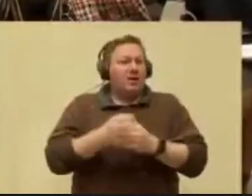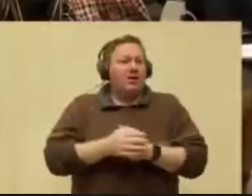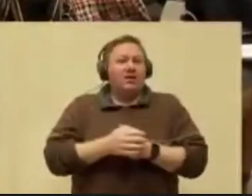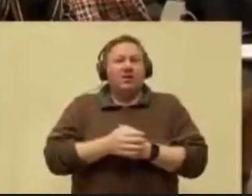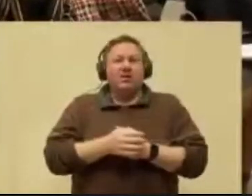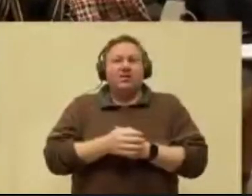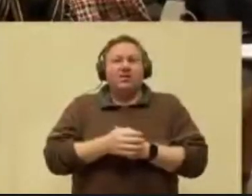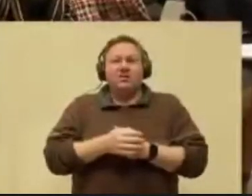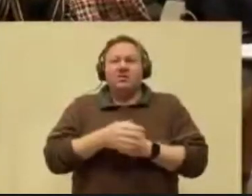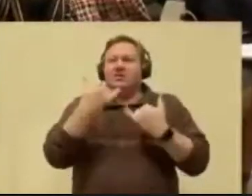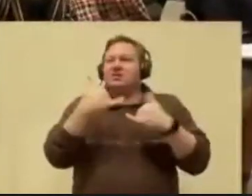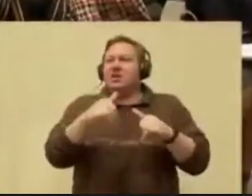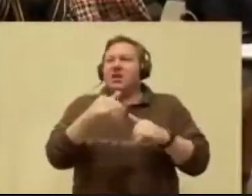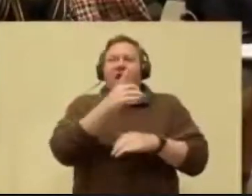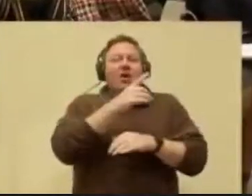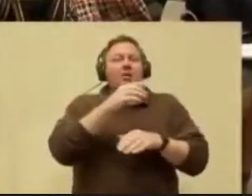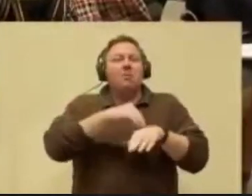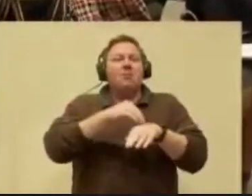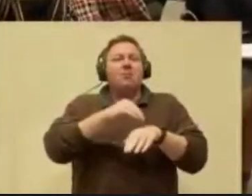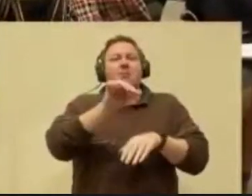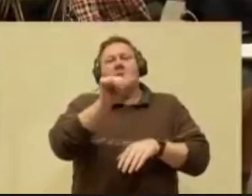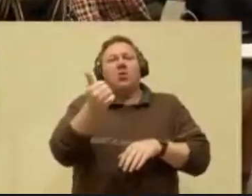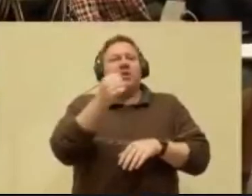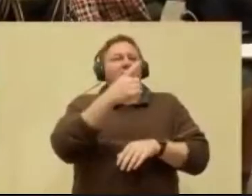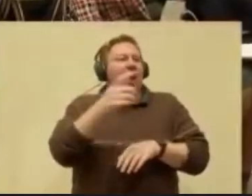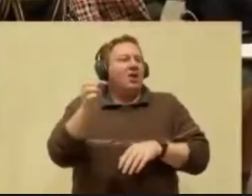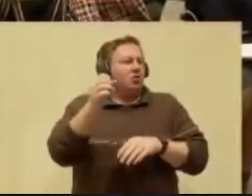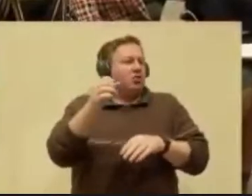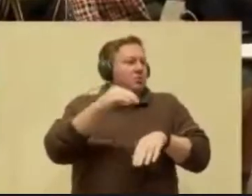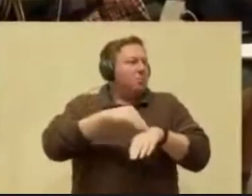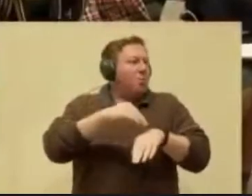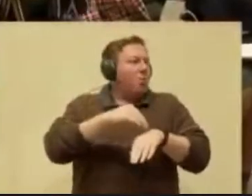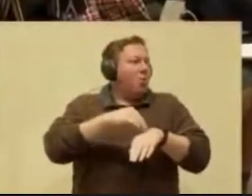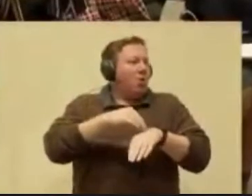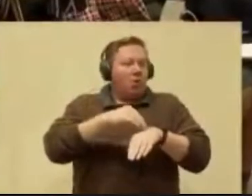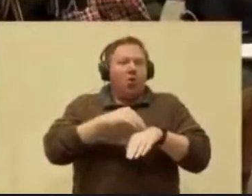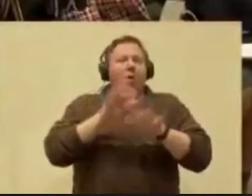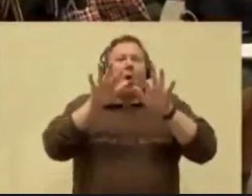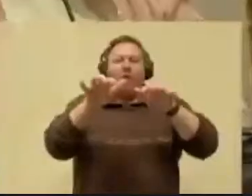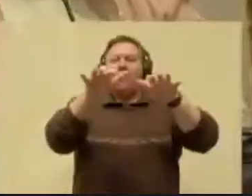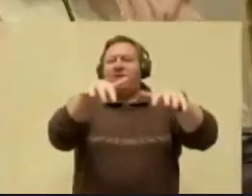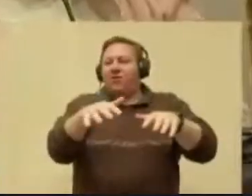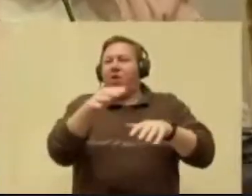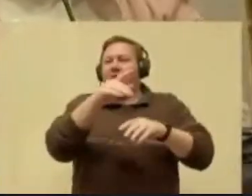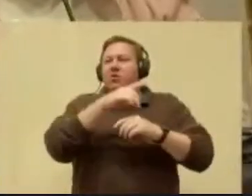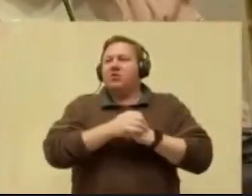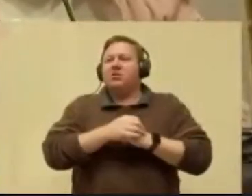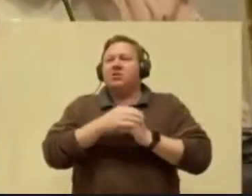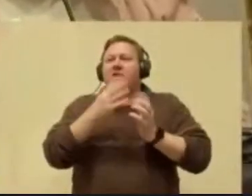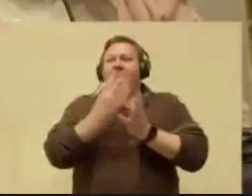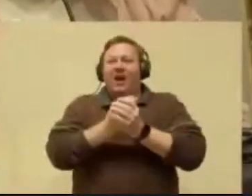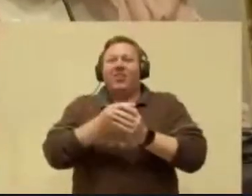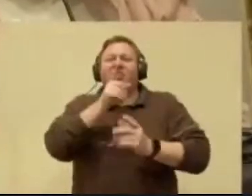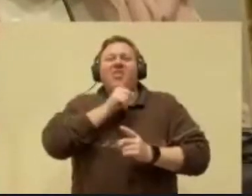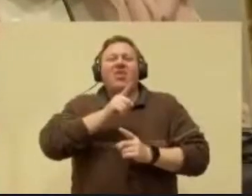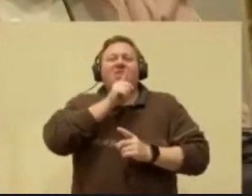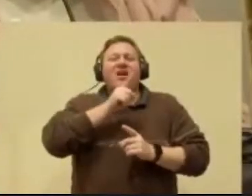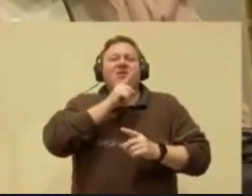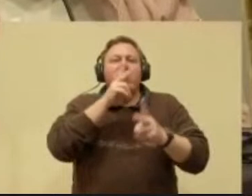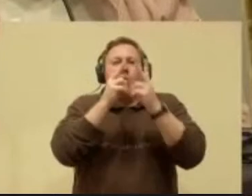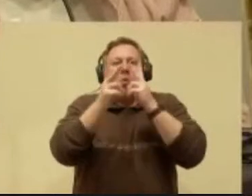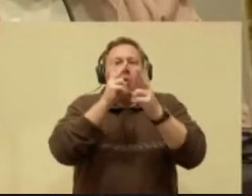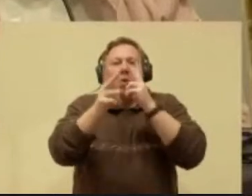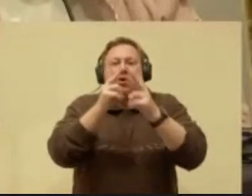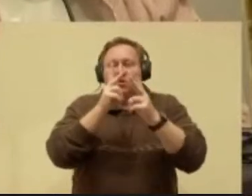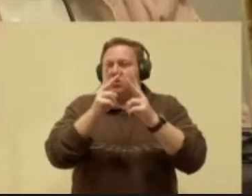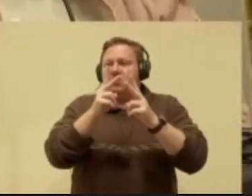100 more more than 100 in the overflow venue and there are still thousands watching us directly